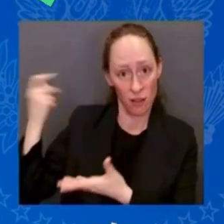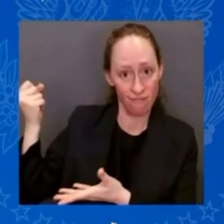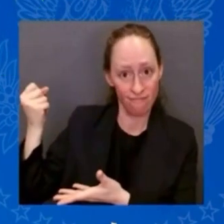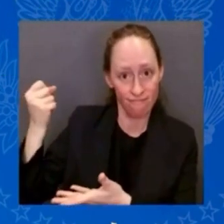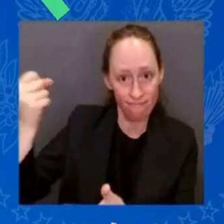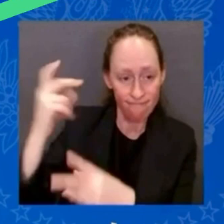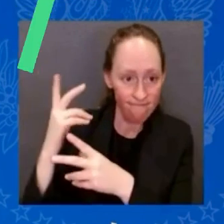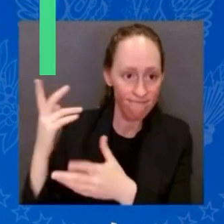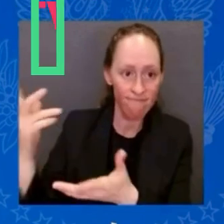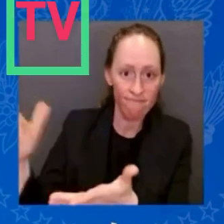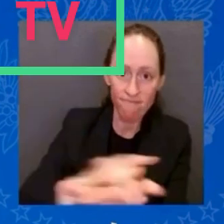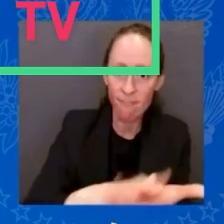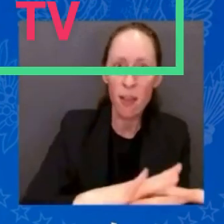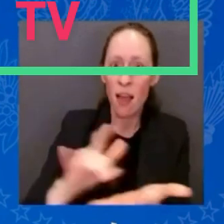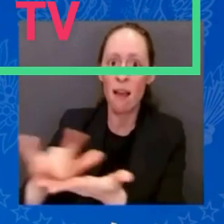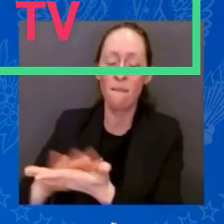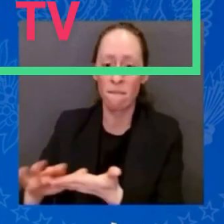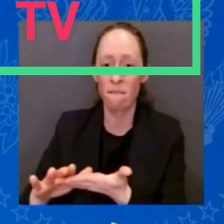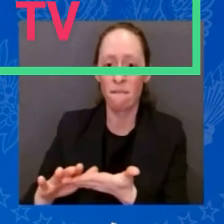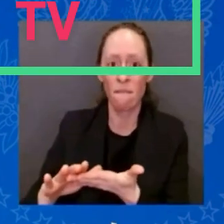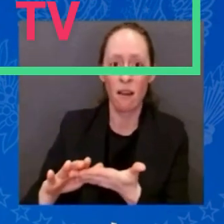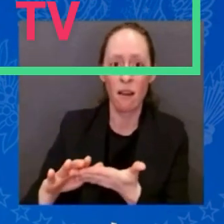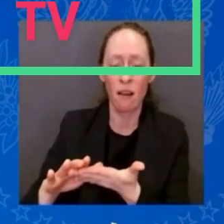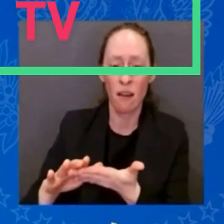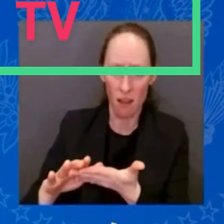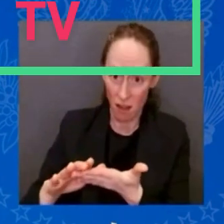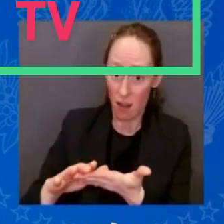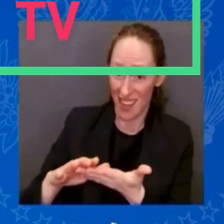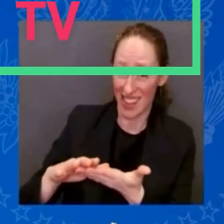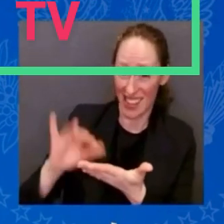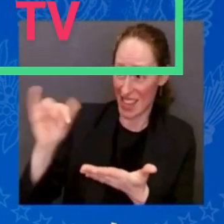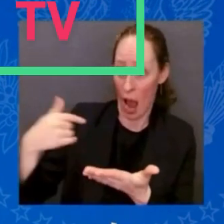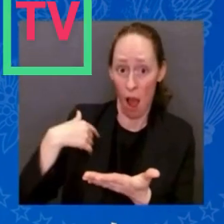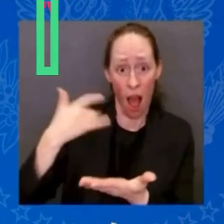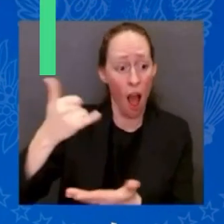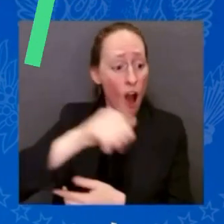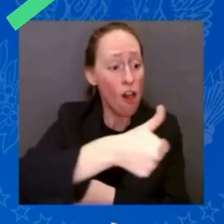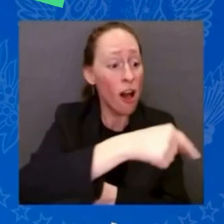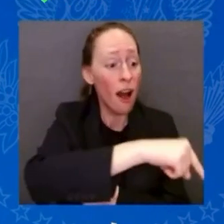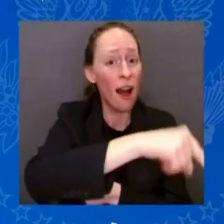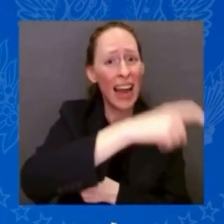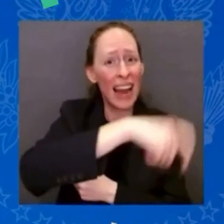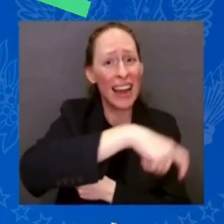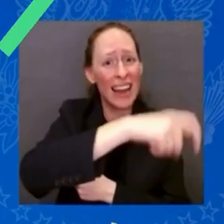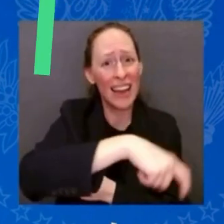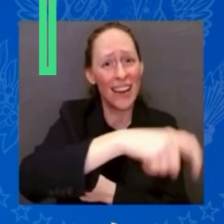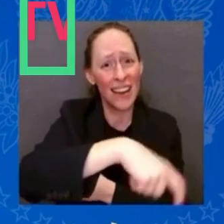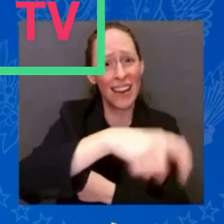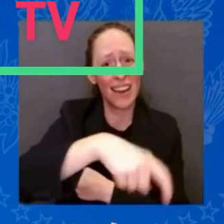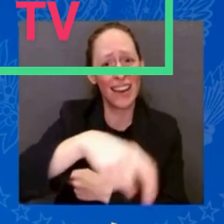more than I proposed in my student debt relief program. I was trying to provide students with